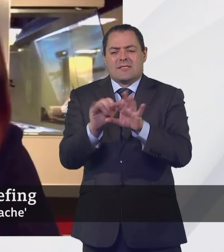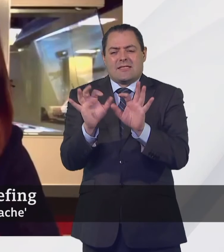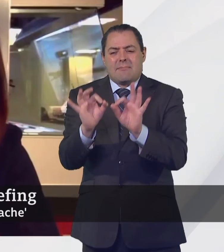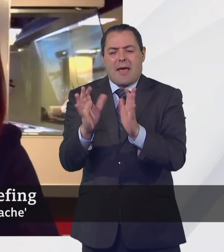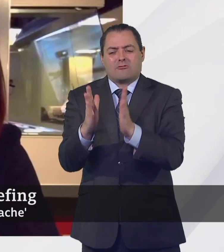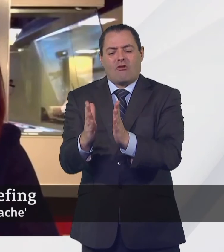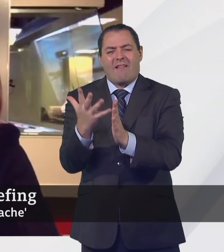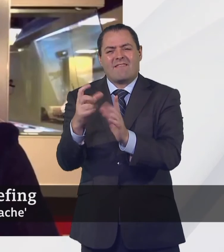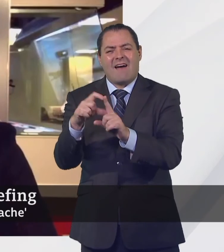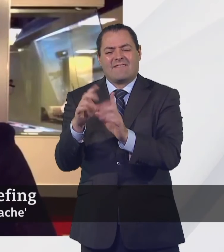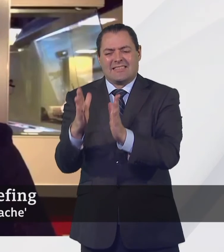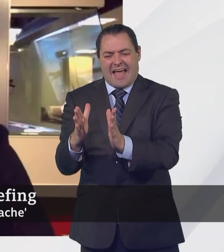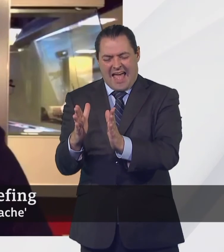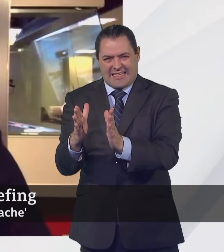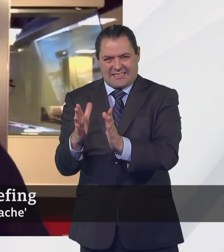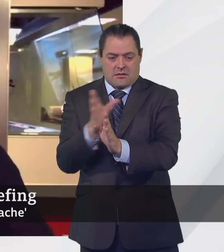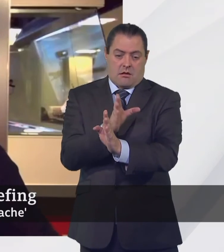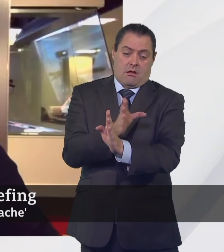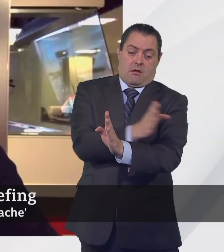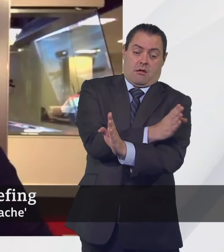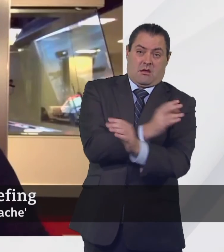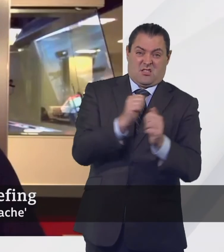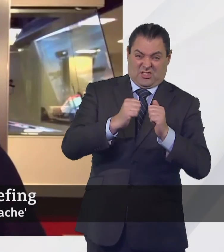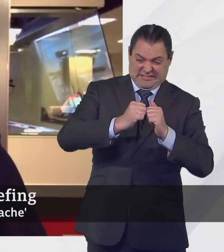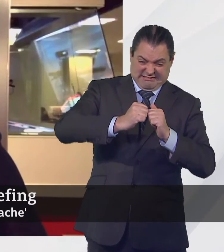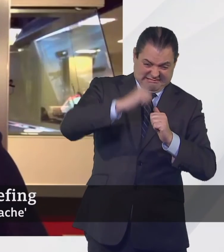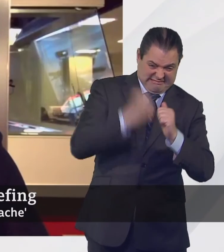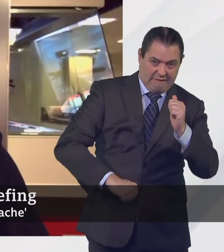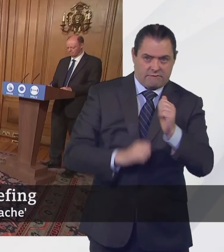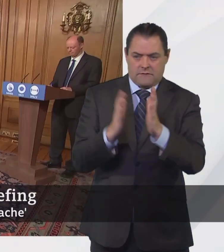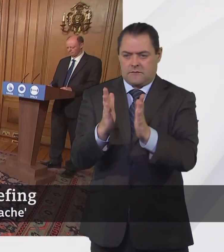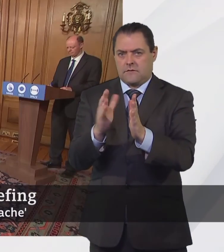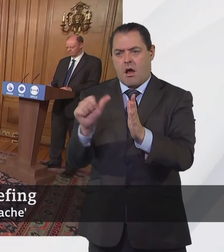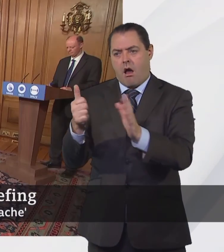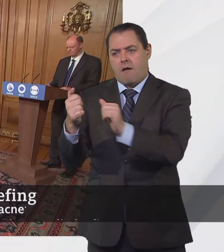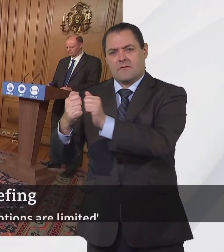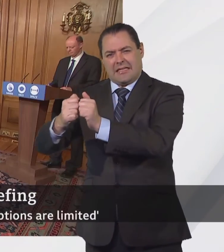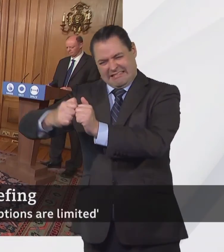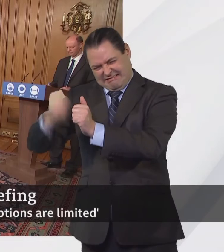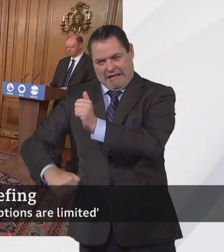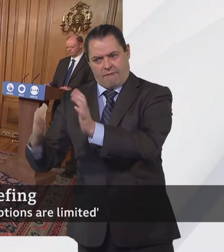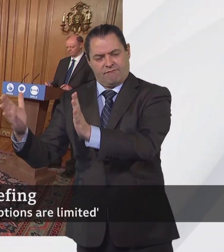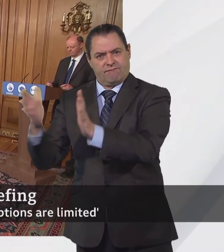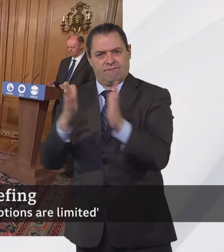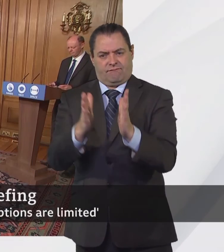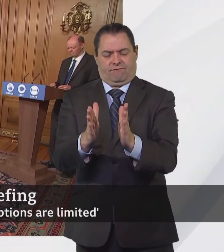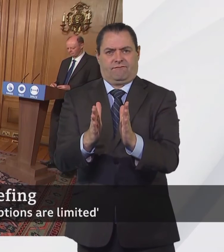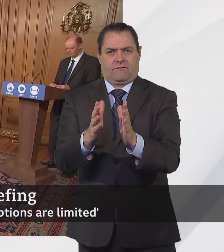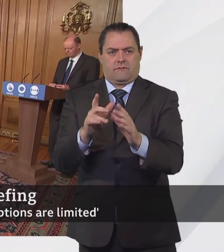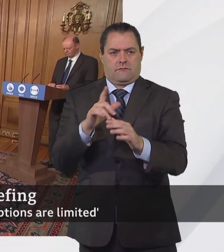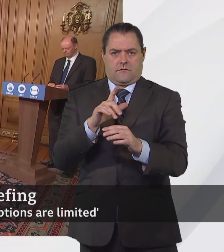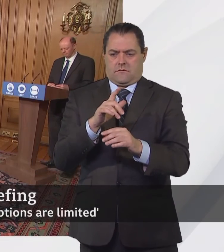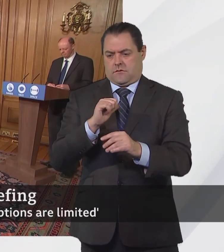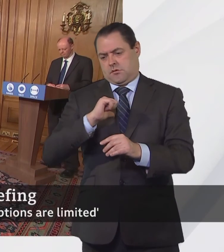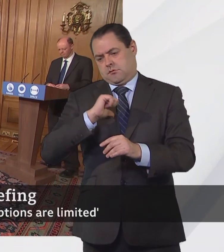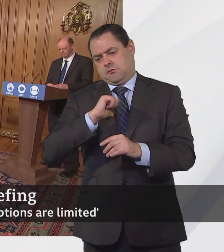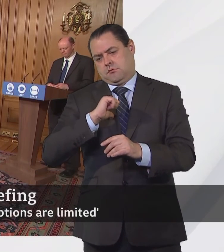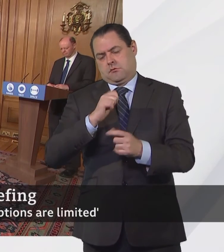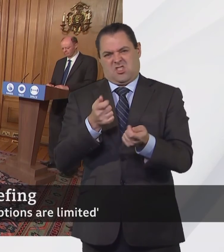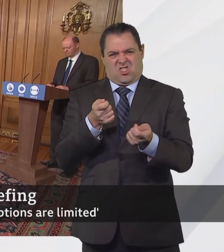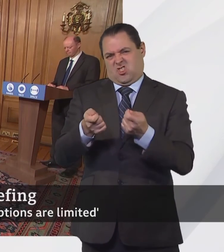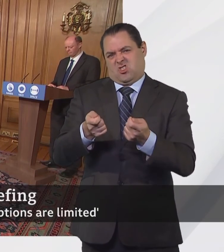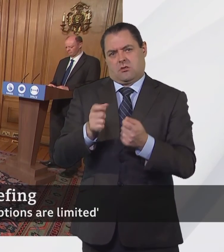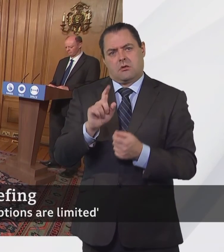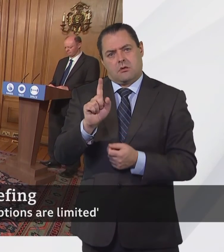people before and probably after too? Yeah, Beth, really good question about